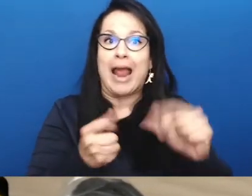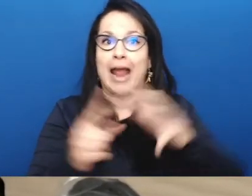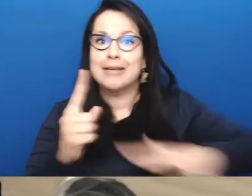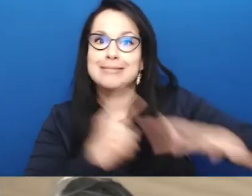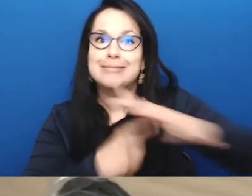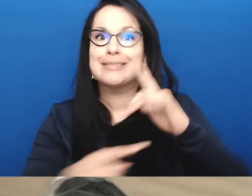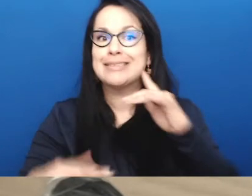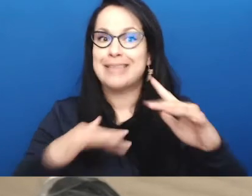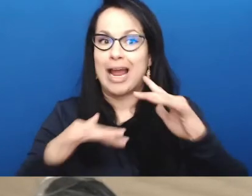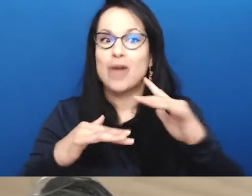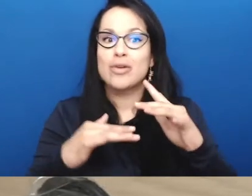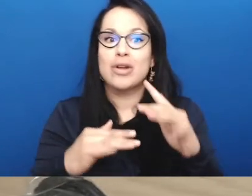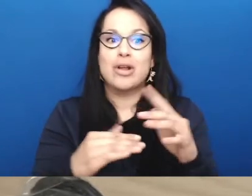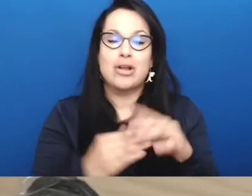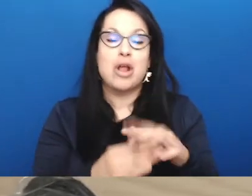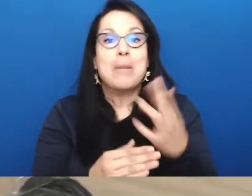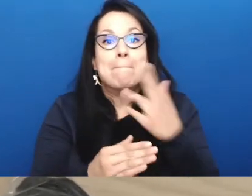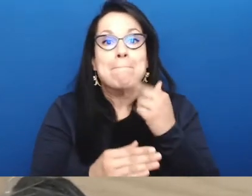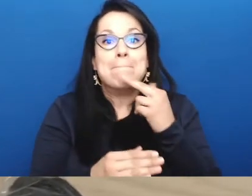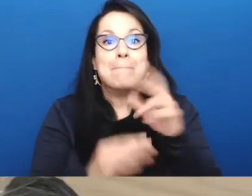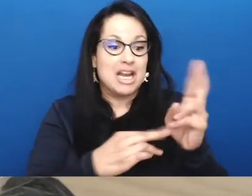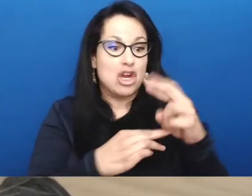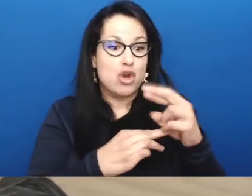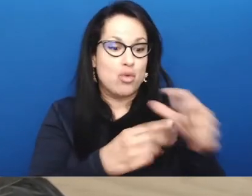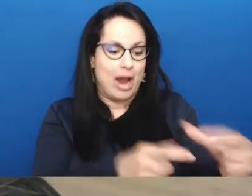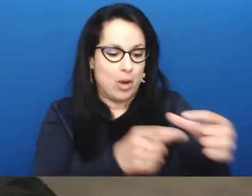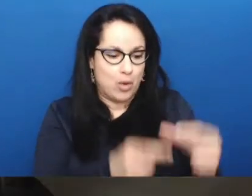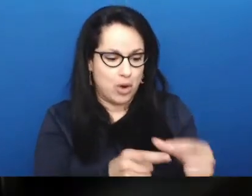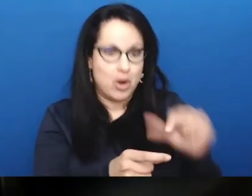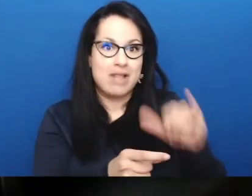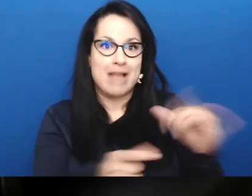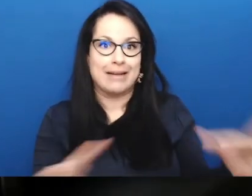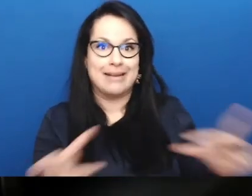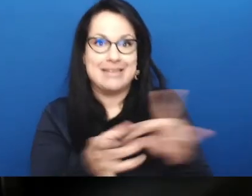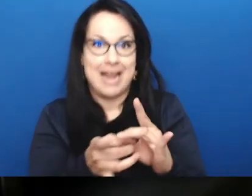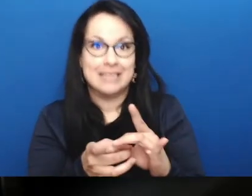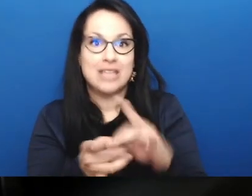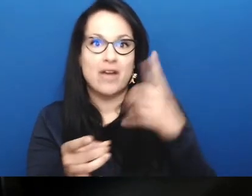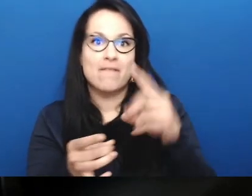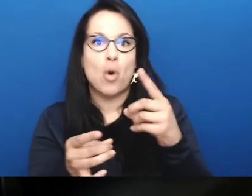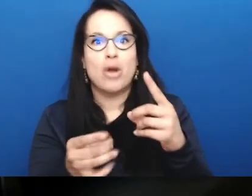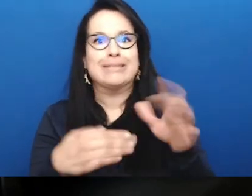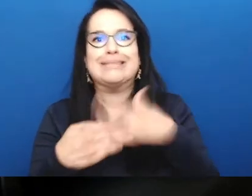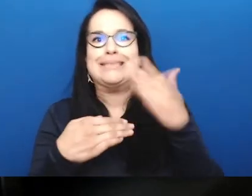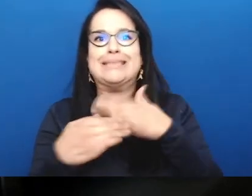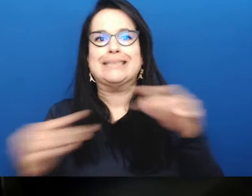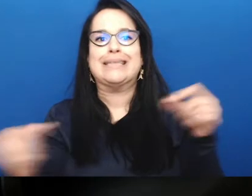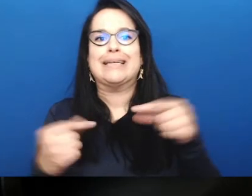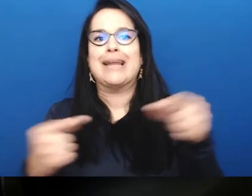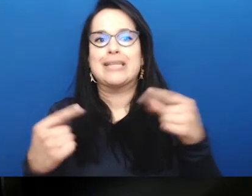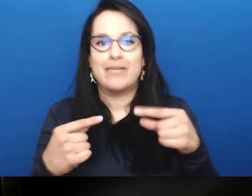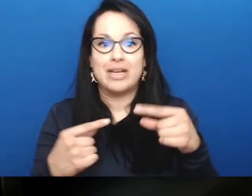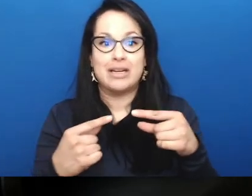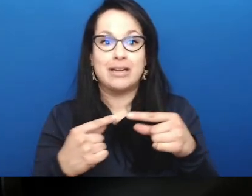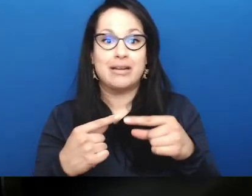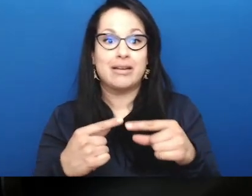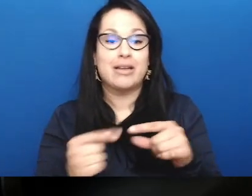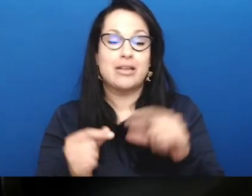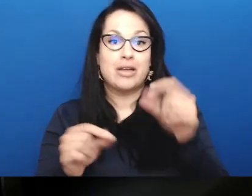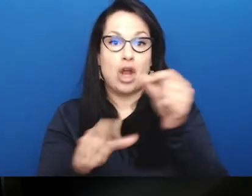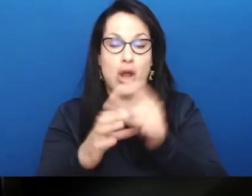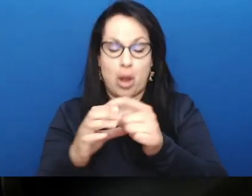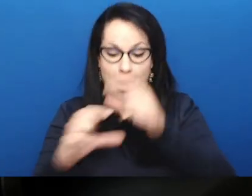router powers the tablet for effortless connectivity. A lighted magnifier provides a useful low-vision tool